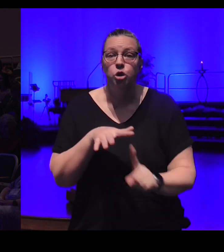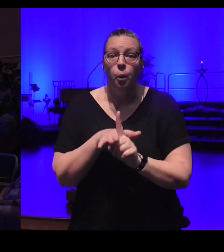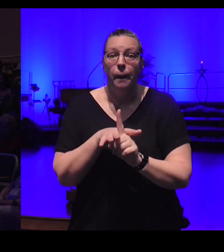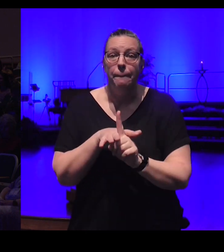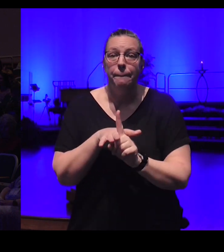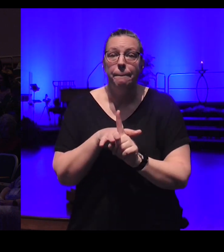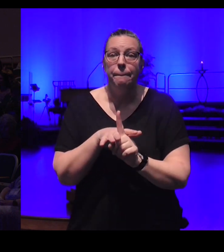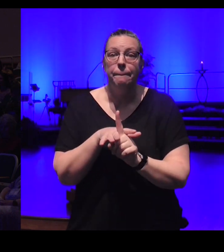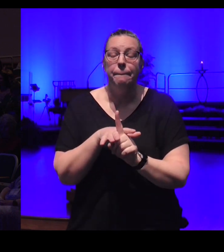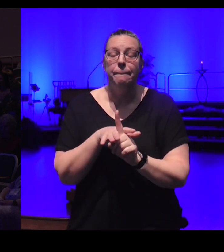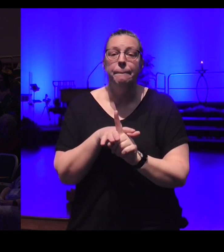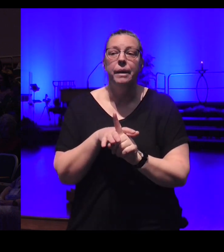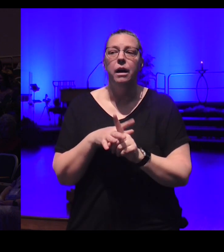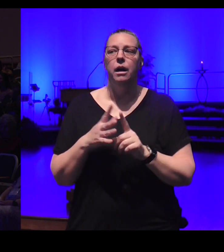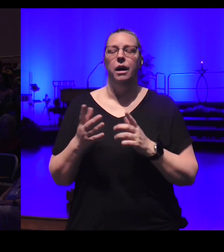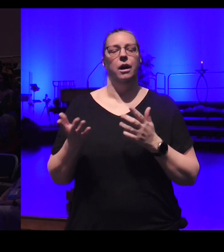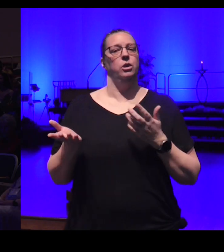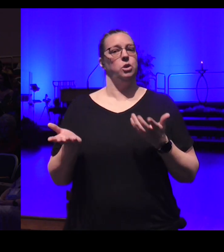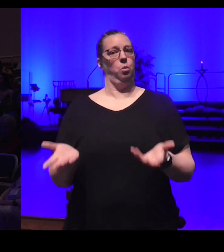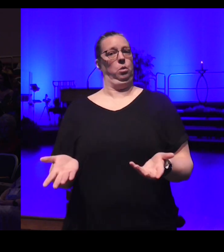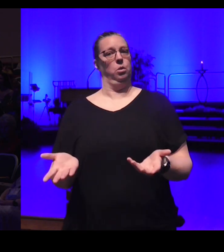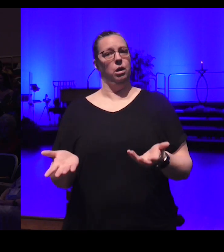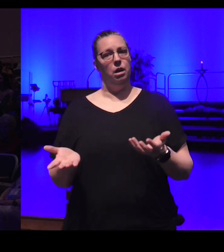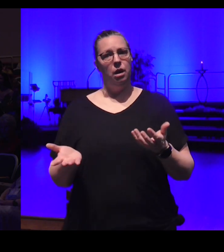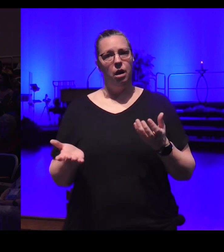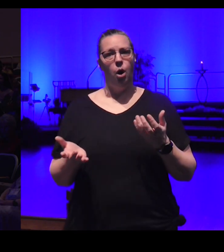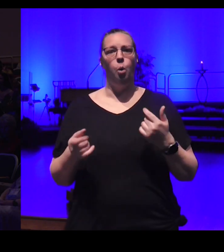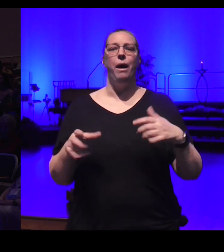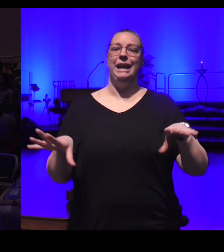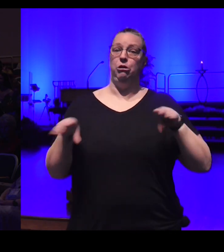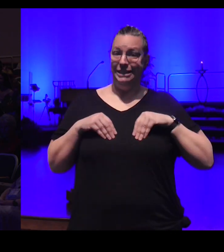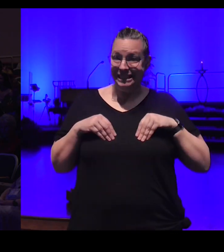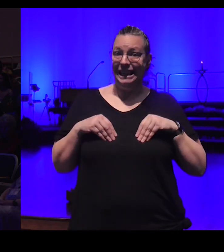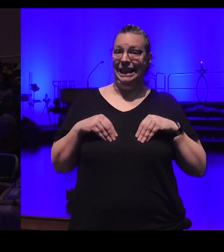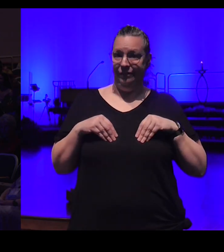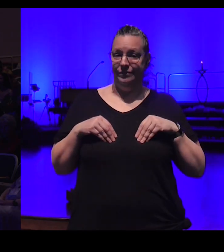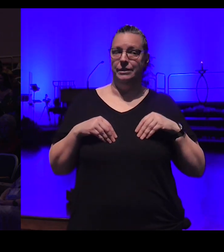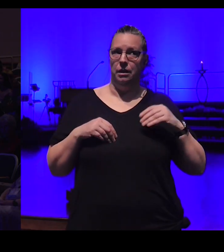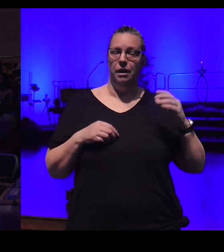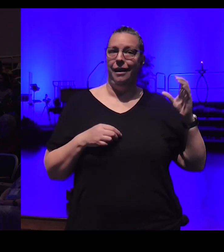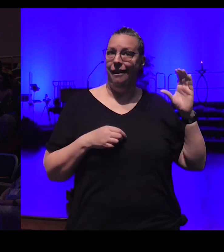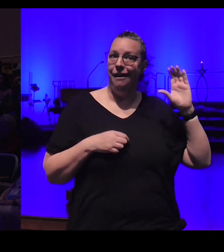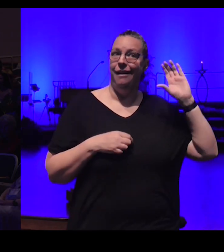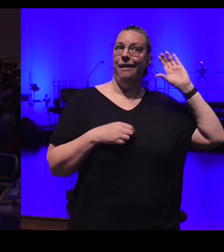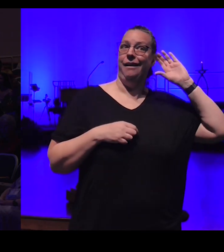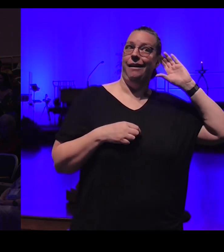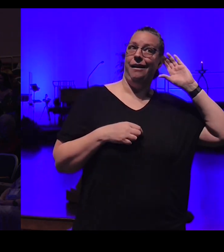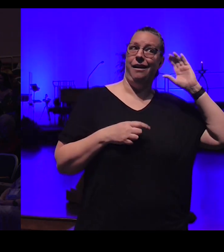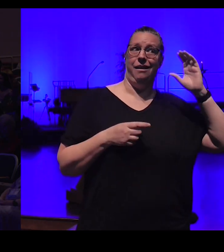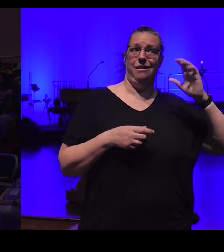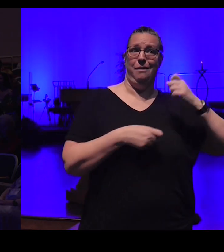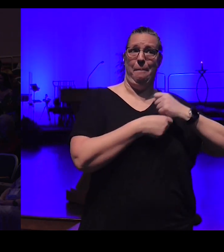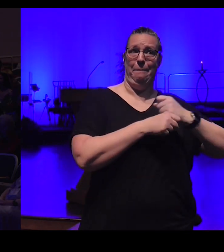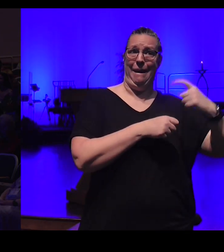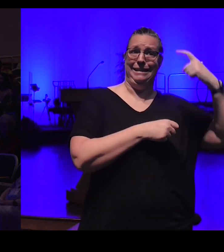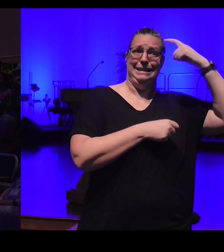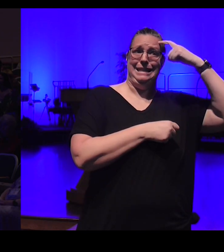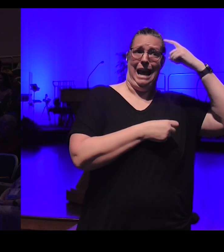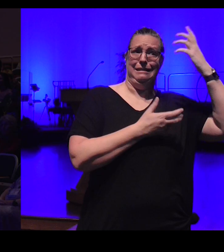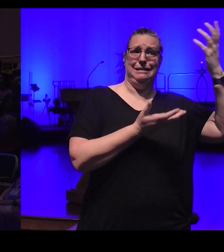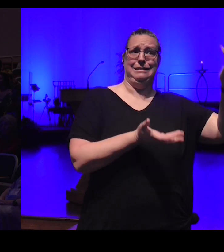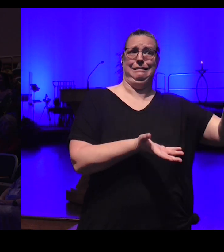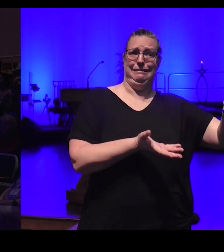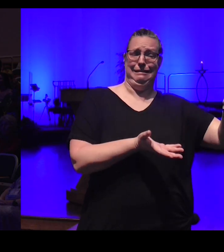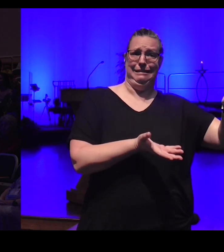And what he was moving on is that what he received, that divine guidance, doesn't always make a lot of sense at the soil